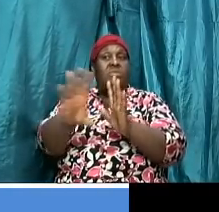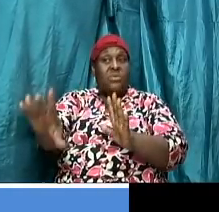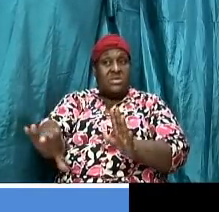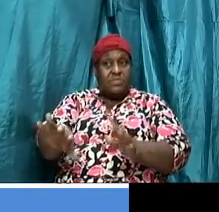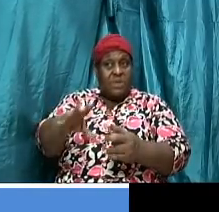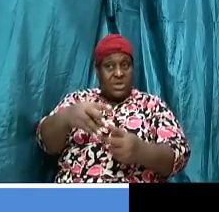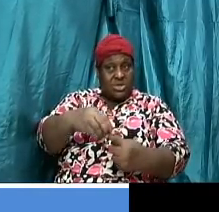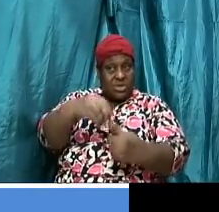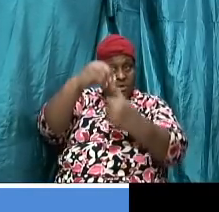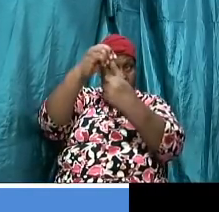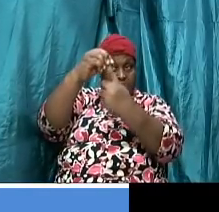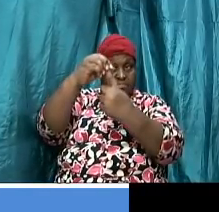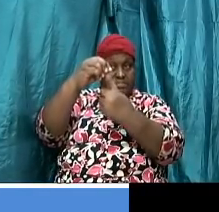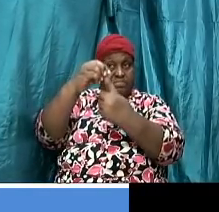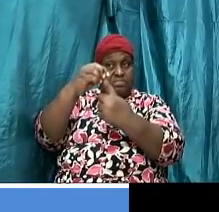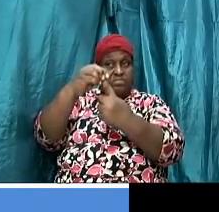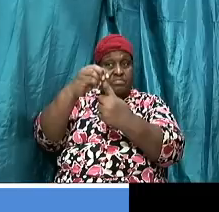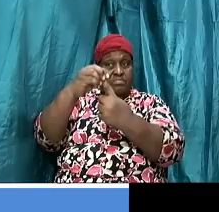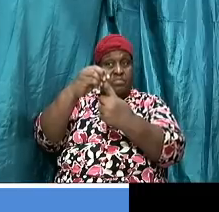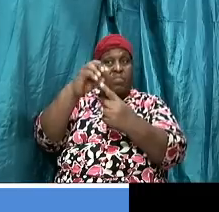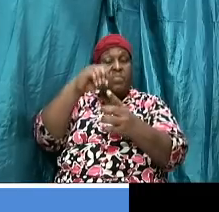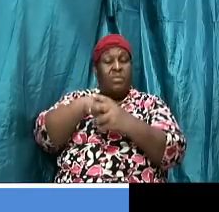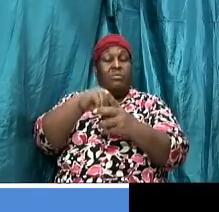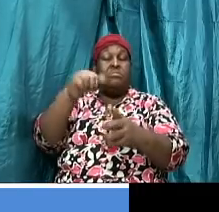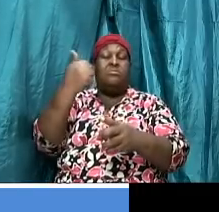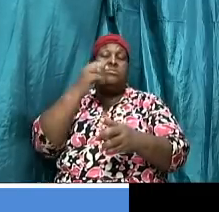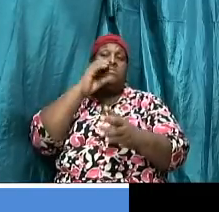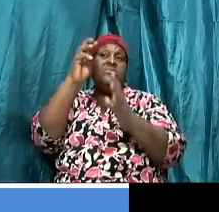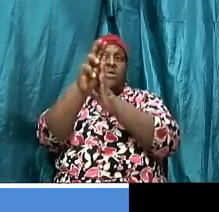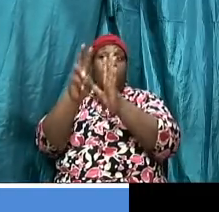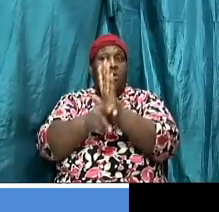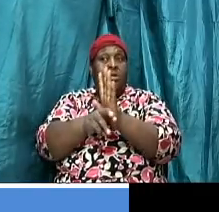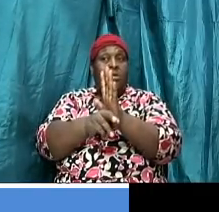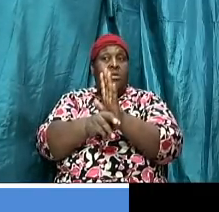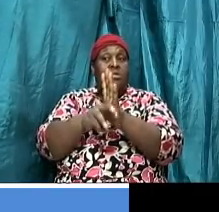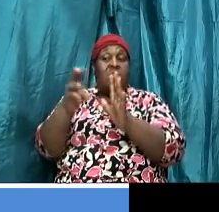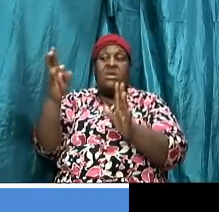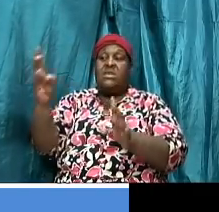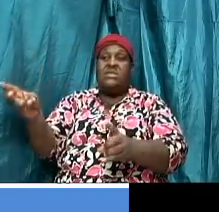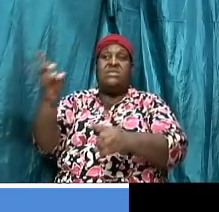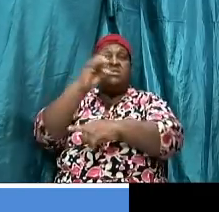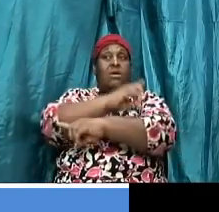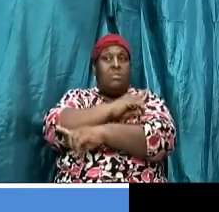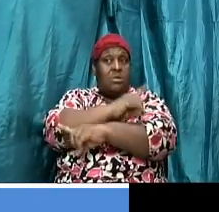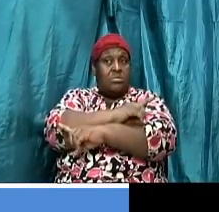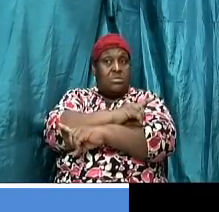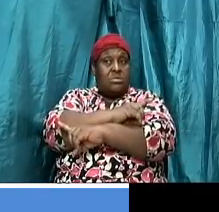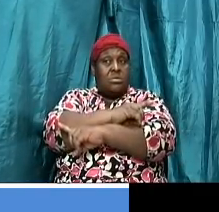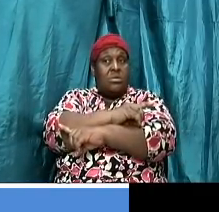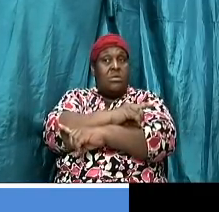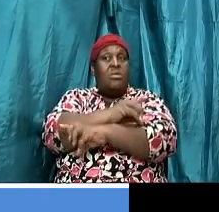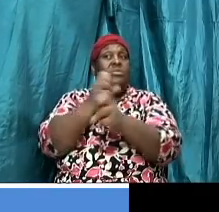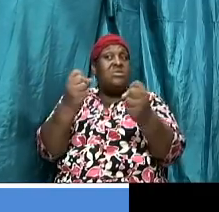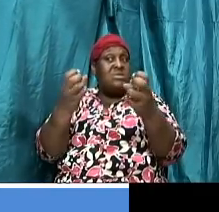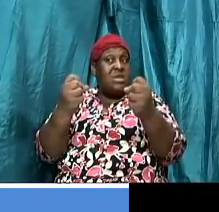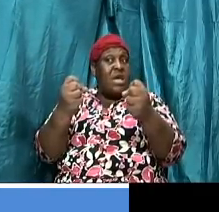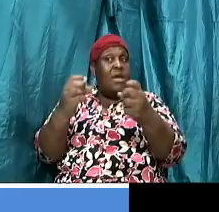because in the Ten Commandments, the Sabbath was the sign between God and